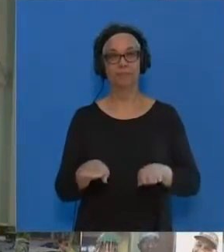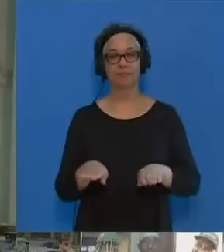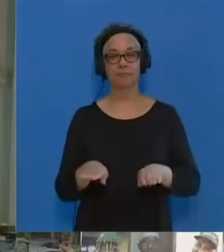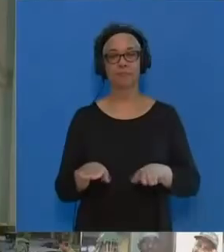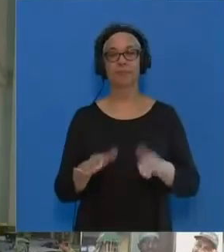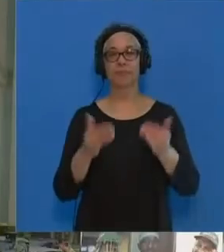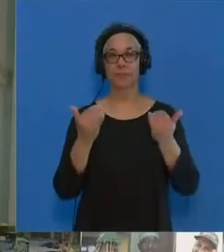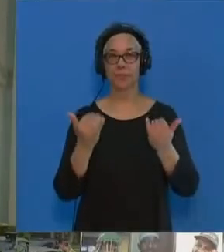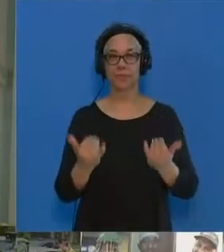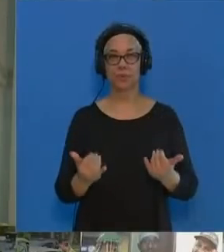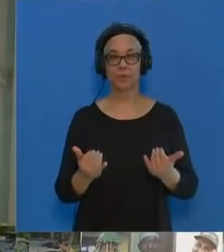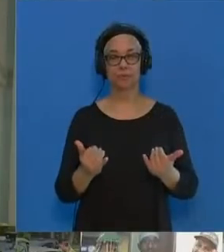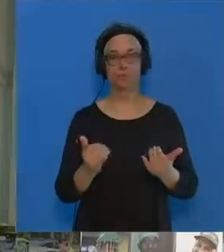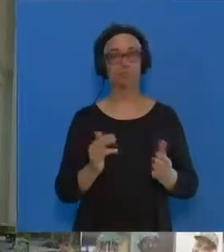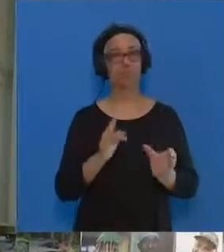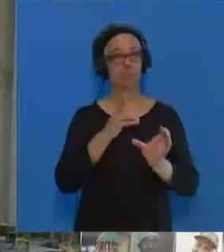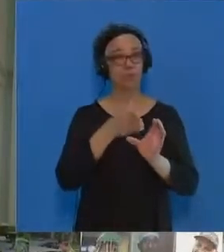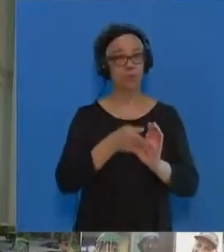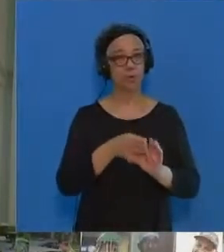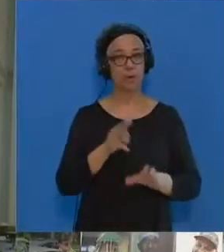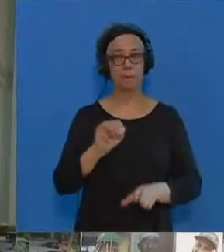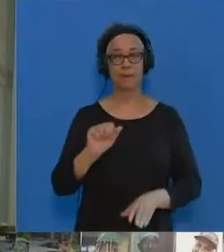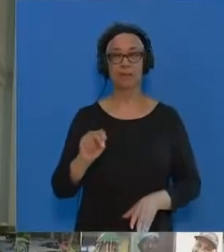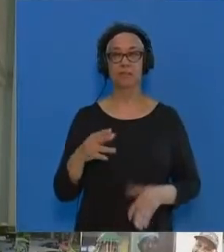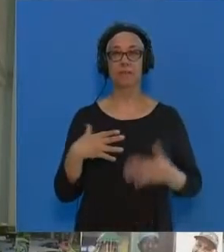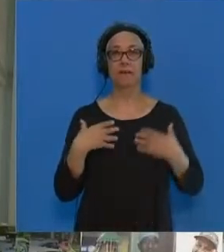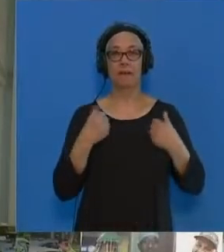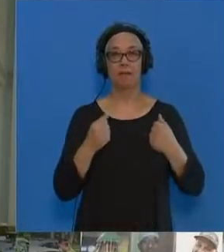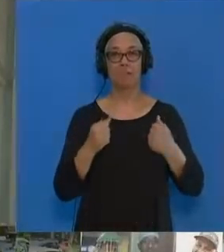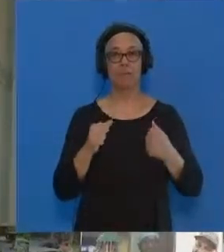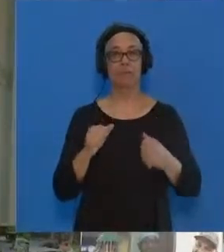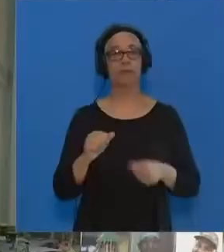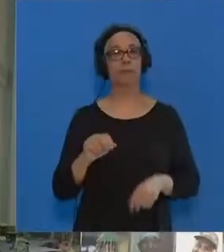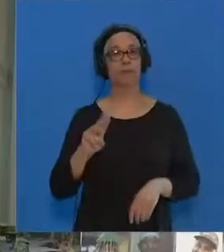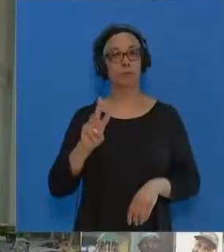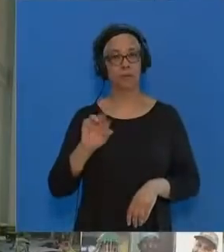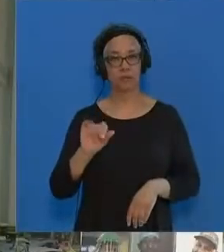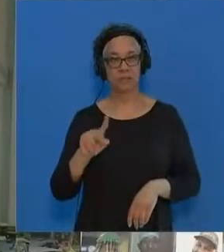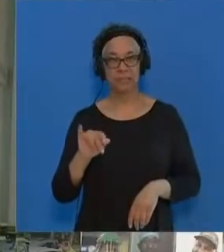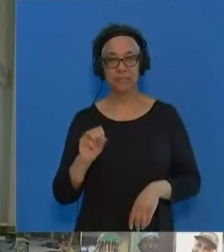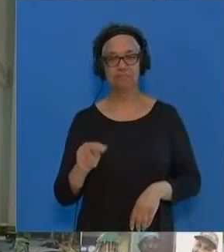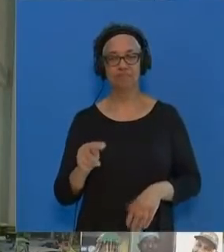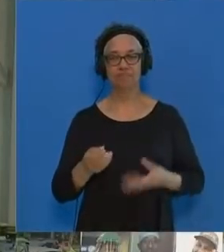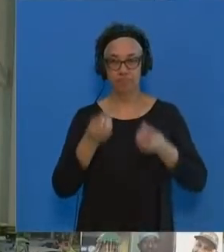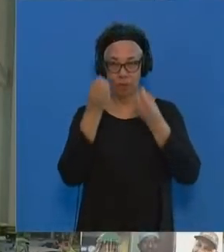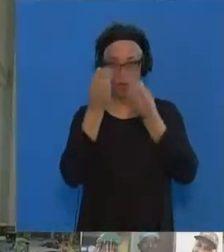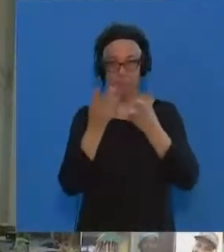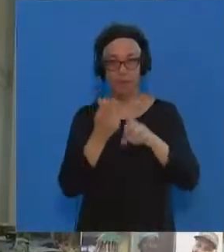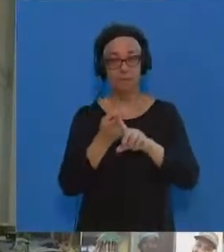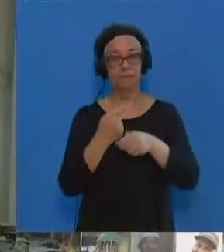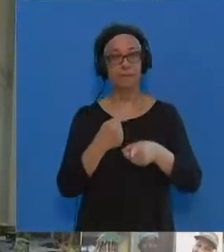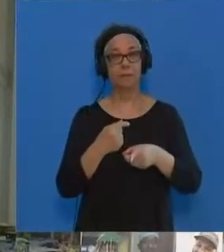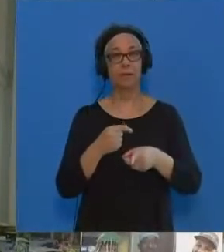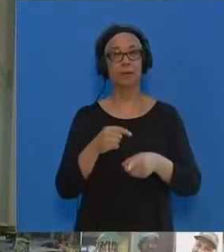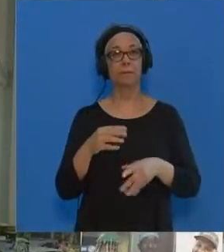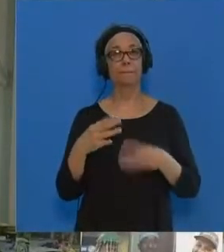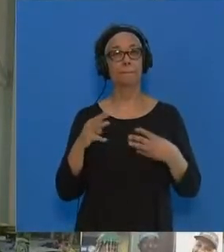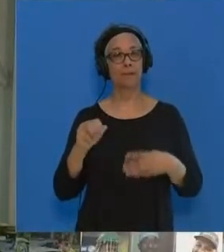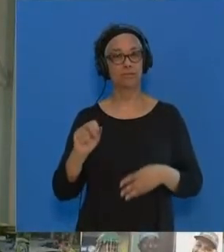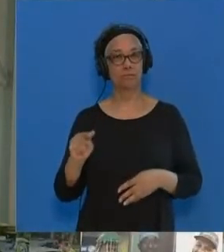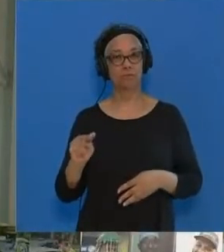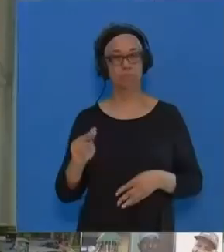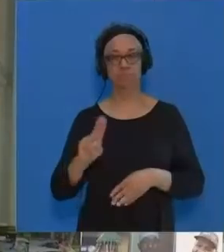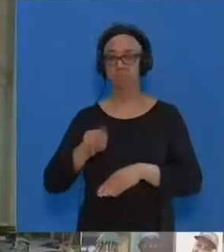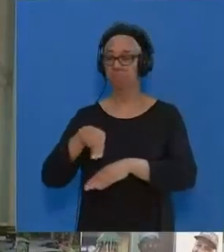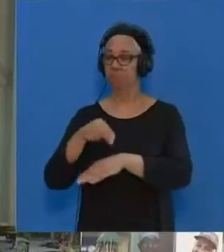Today, I am joined by the Minister of Health, Kim Wilson, who will give an update from her ministry. The Minister of National Security,